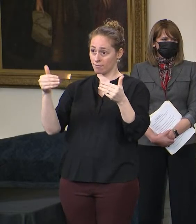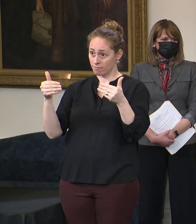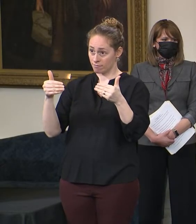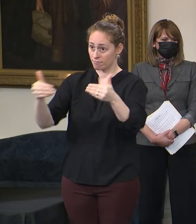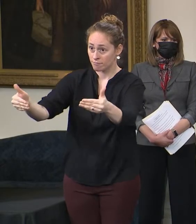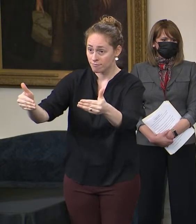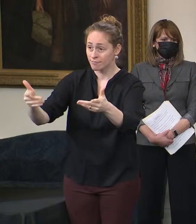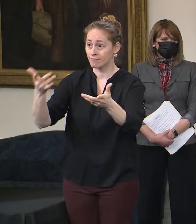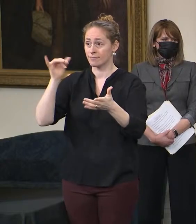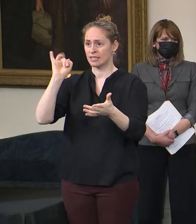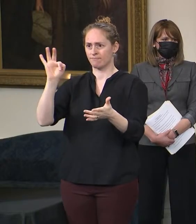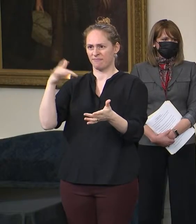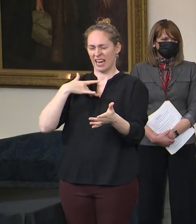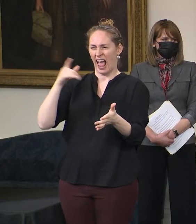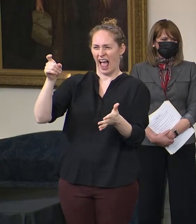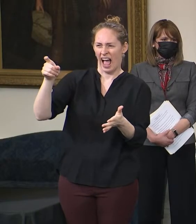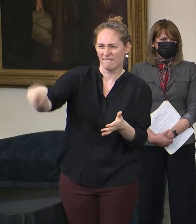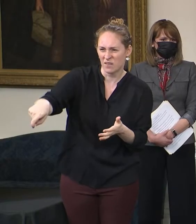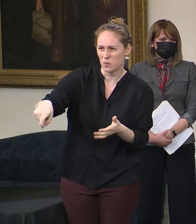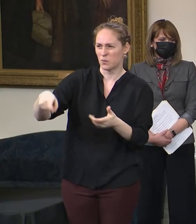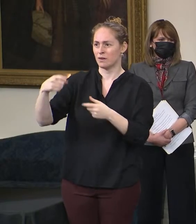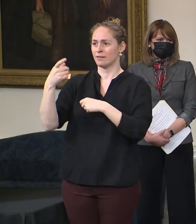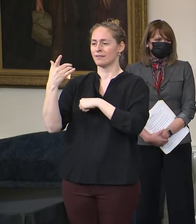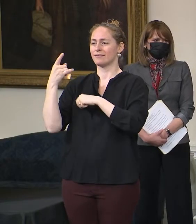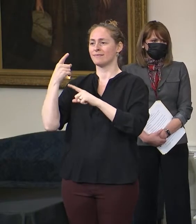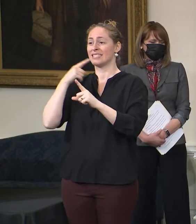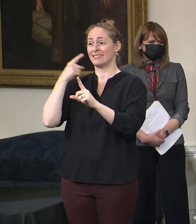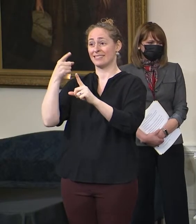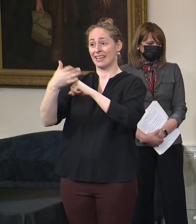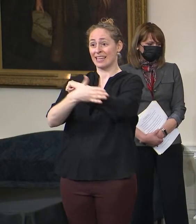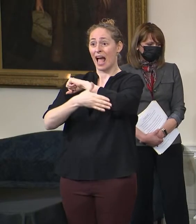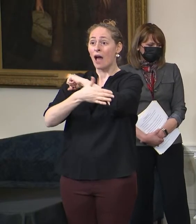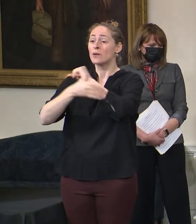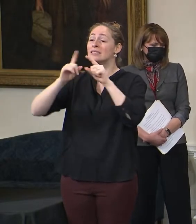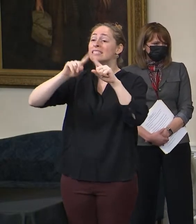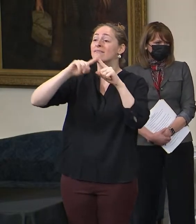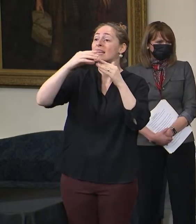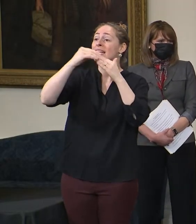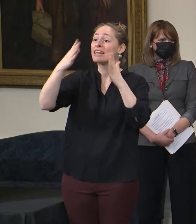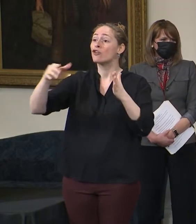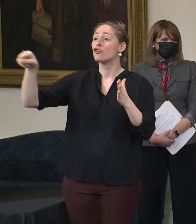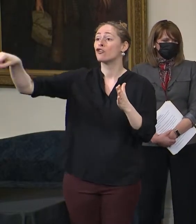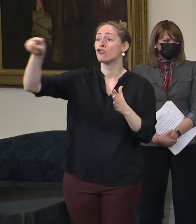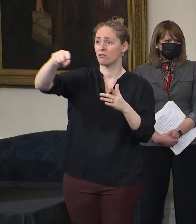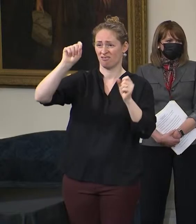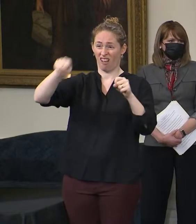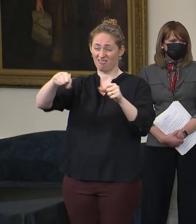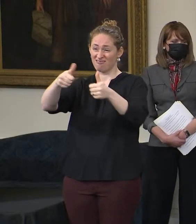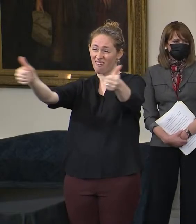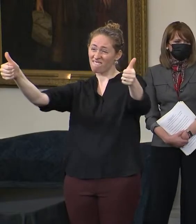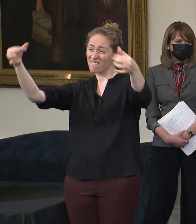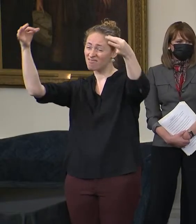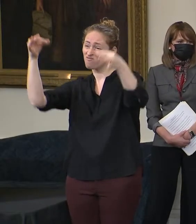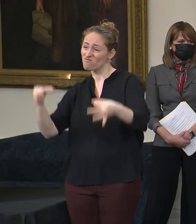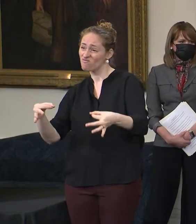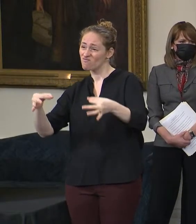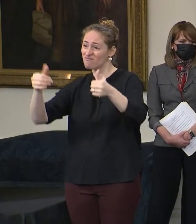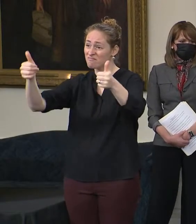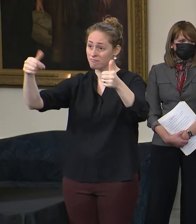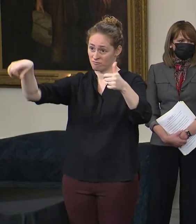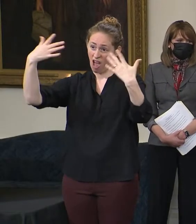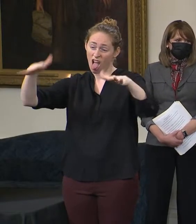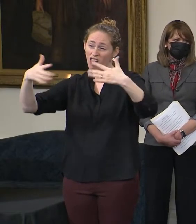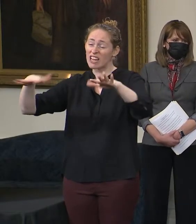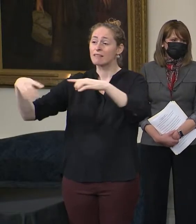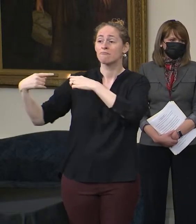county leaders are able to make their own decisions about being more restrictive, and they have. Baltimore City and